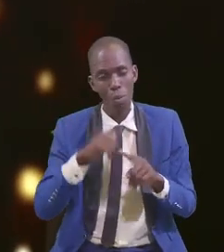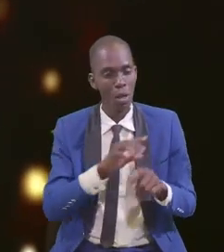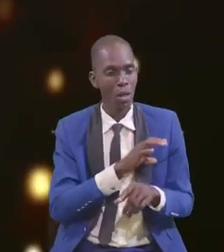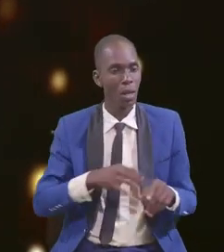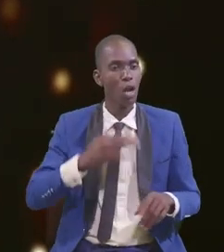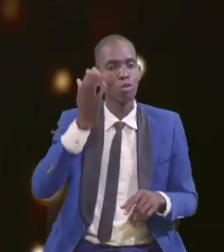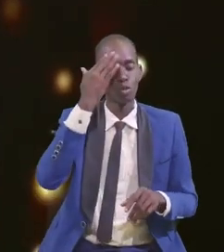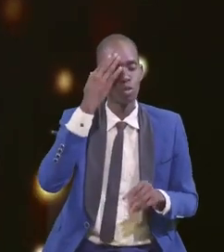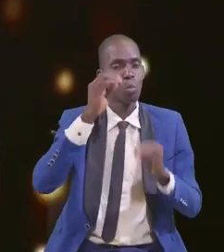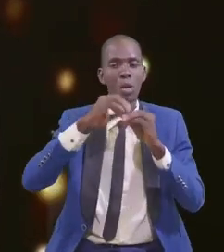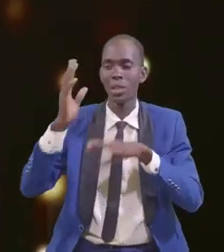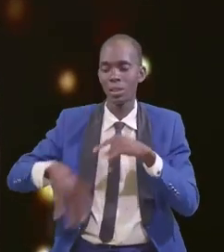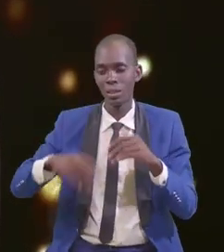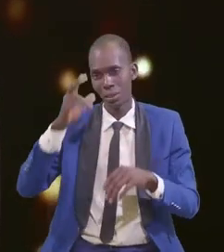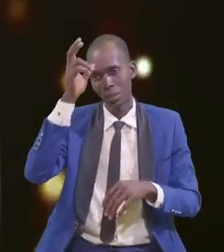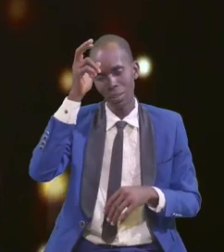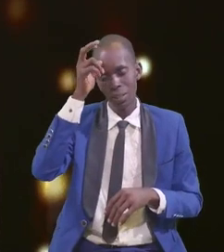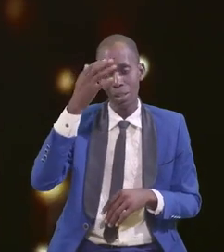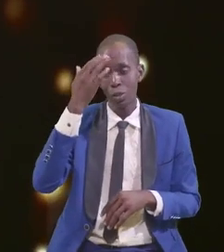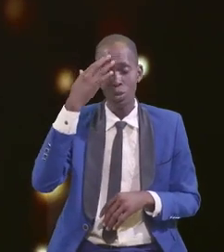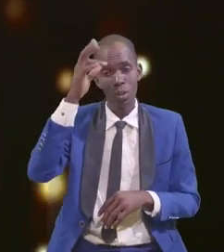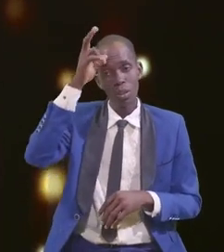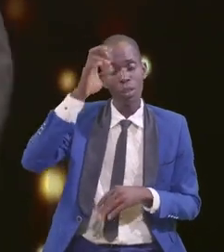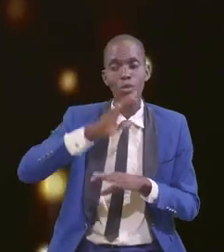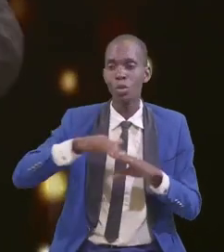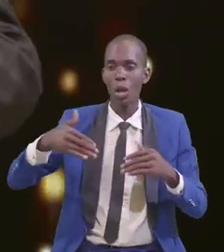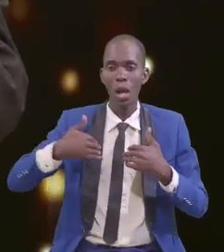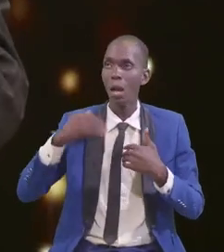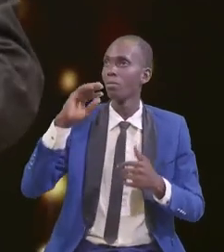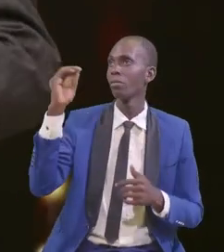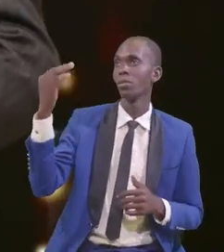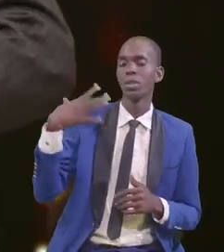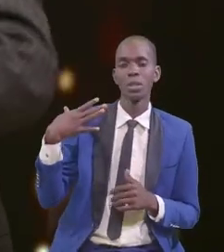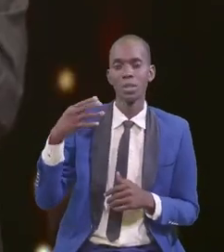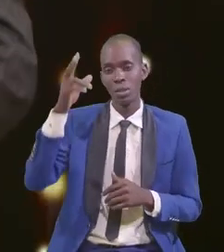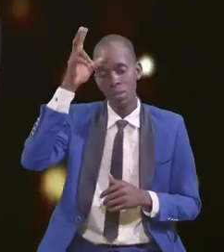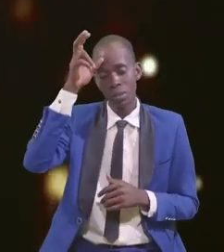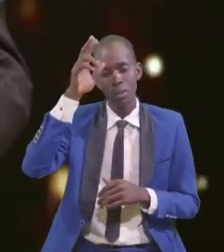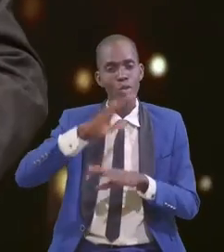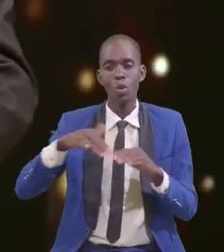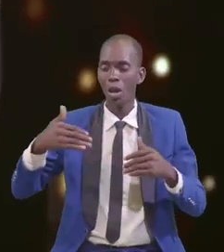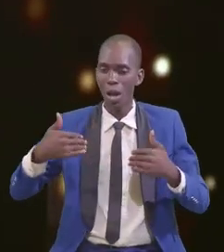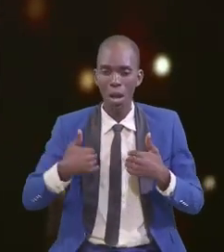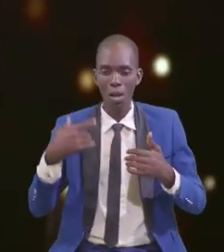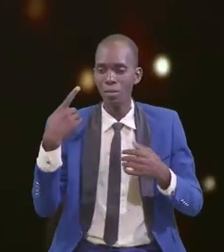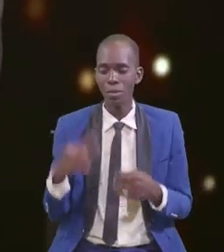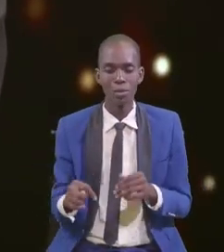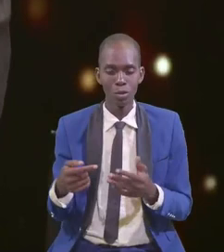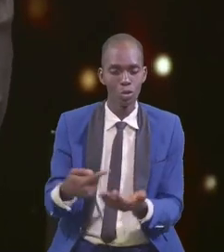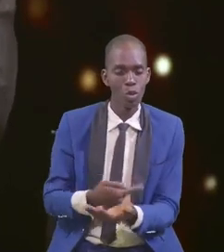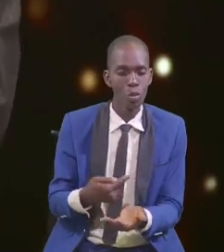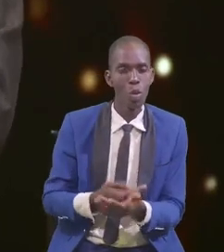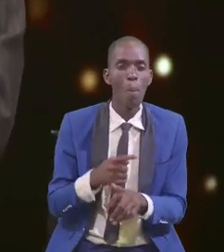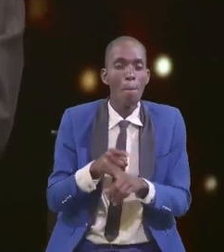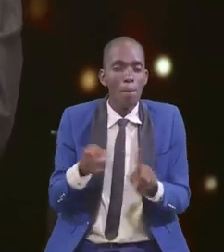grace. It doesn't have godliness. It doesn't have the gospel. All it can do is quote, you know, the Bible